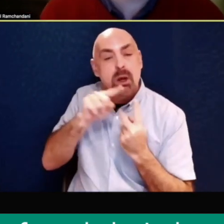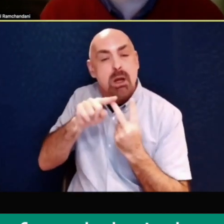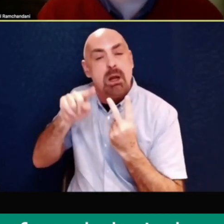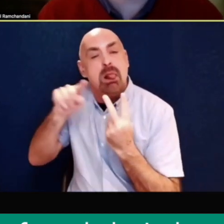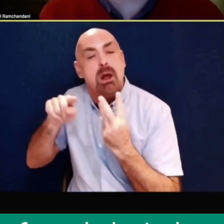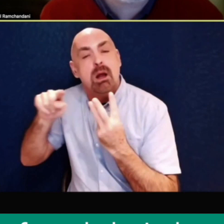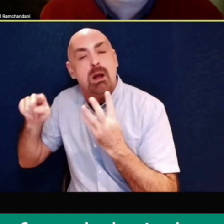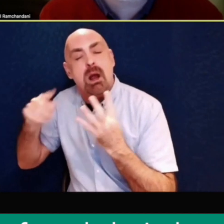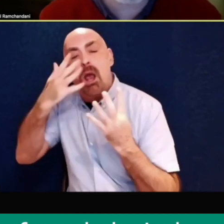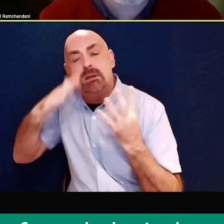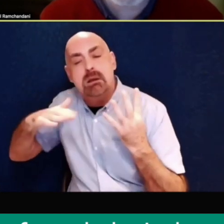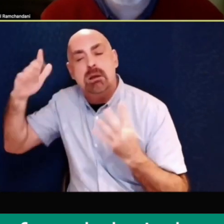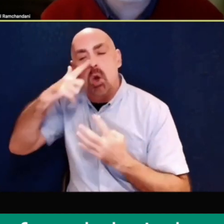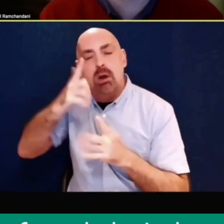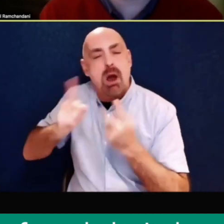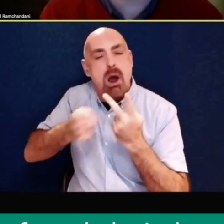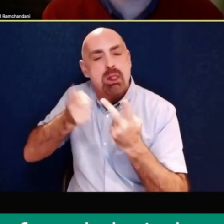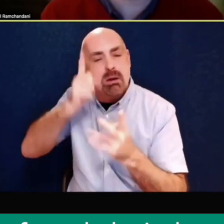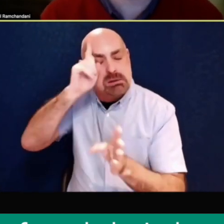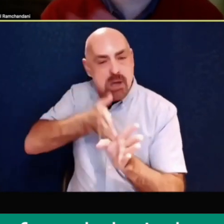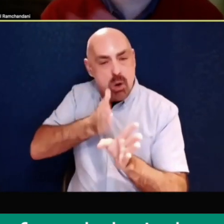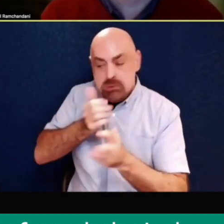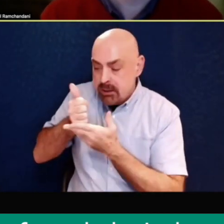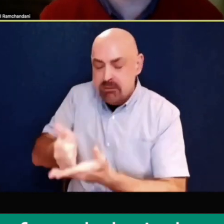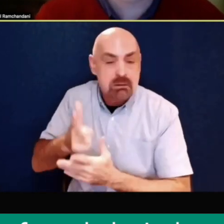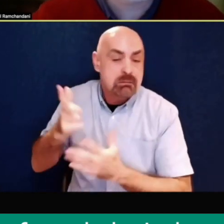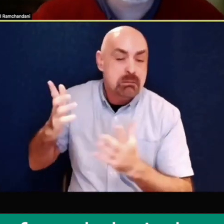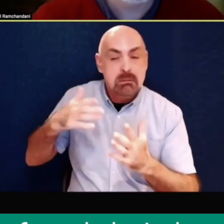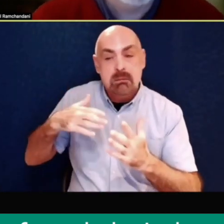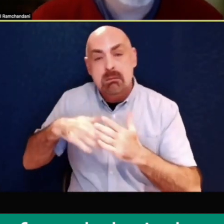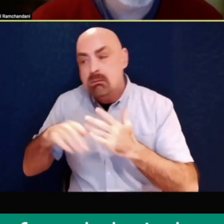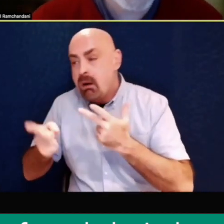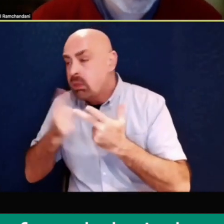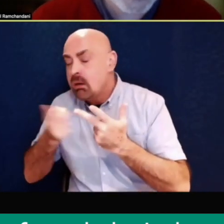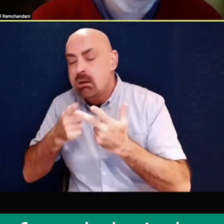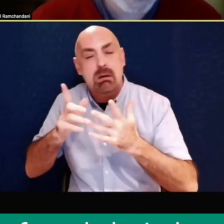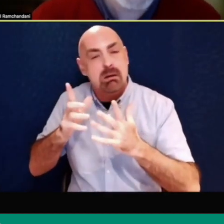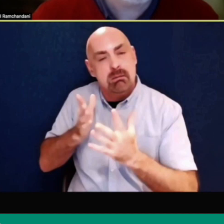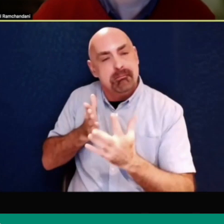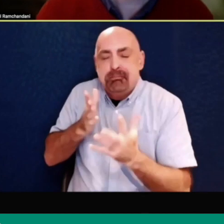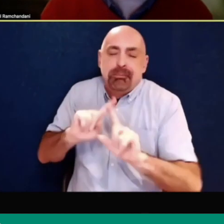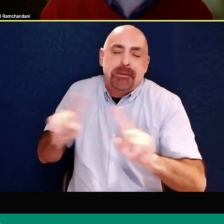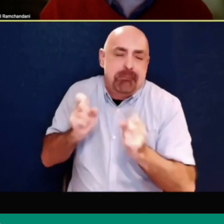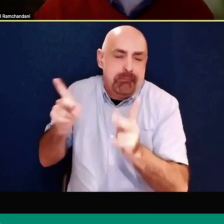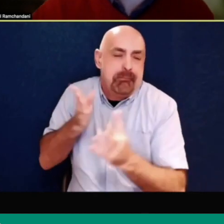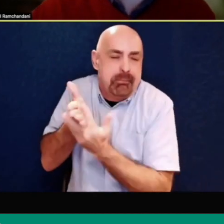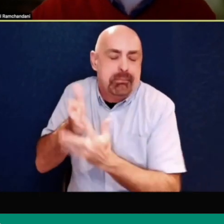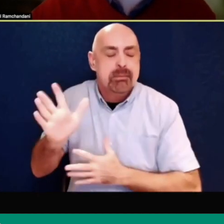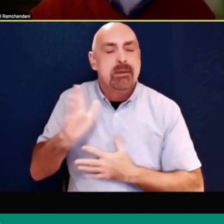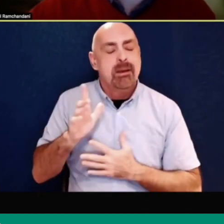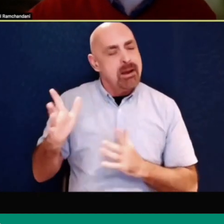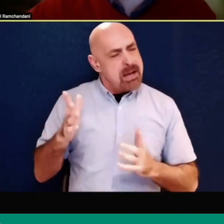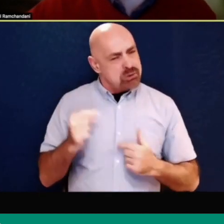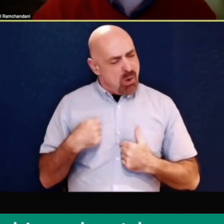on into some other kind of psychological intervention, perhaps incredible years, or some other form of intervention. So I feel like there's a